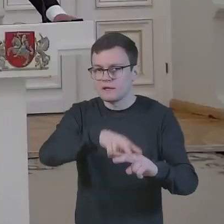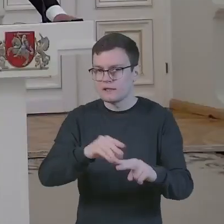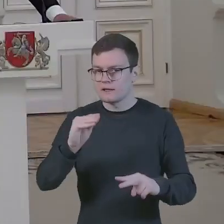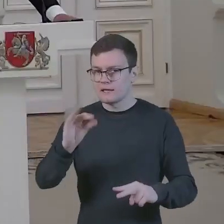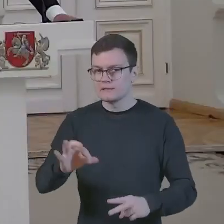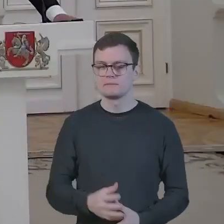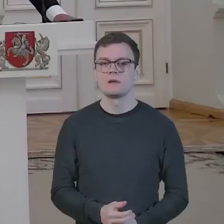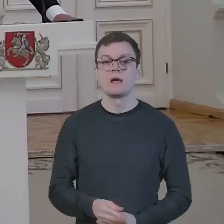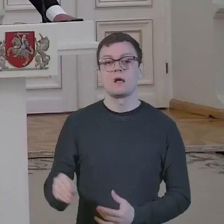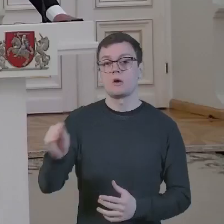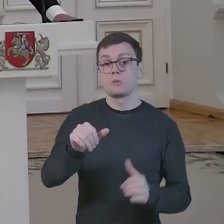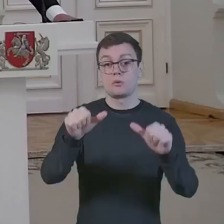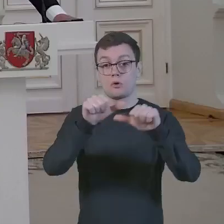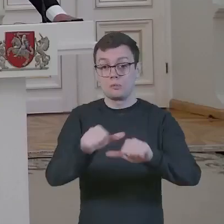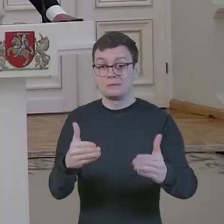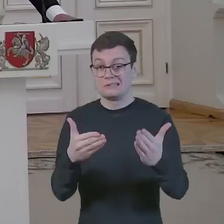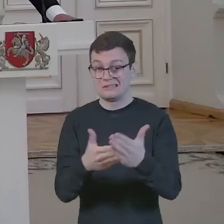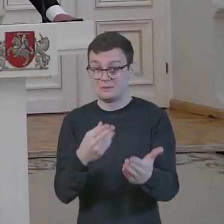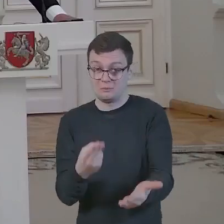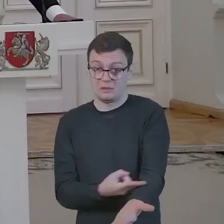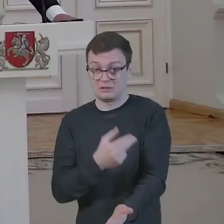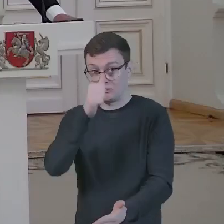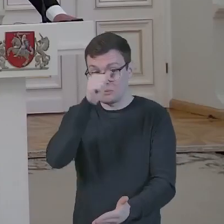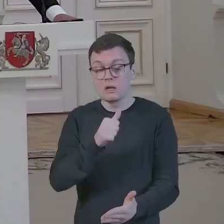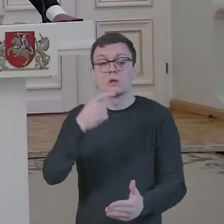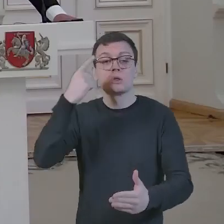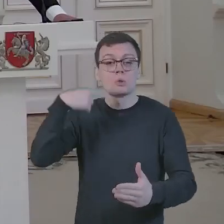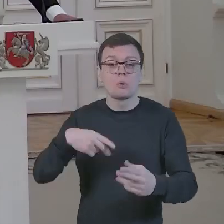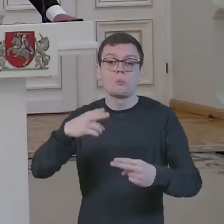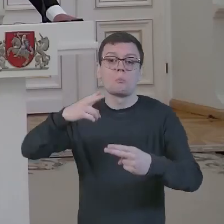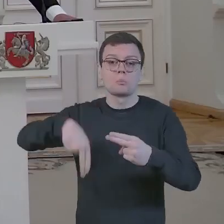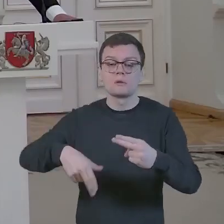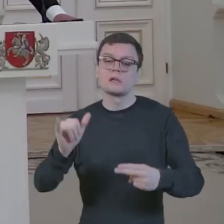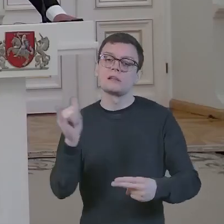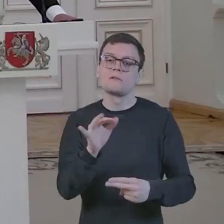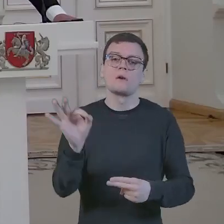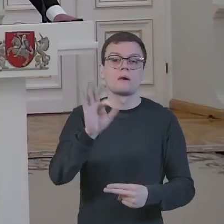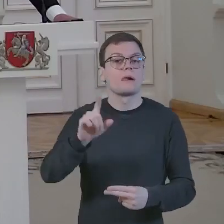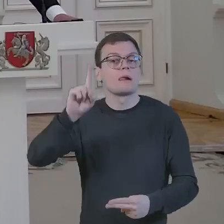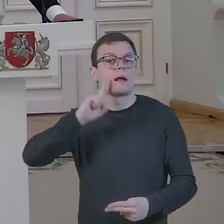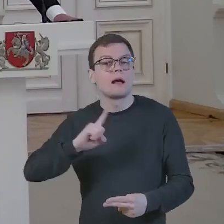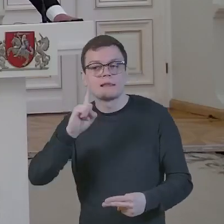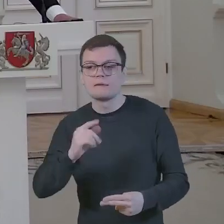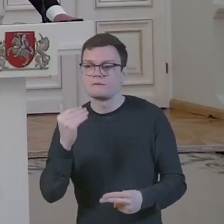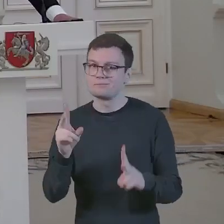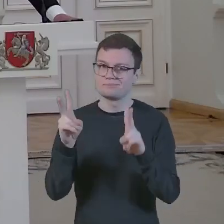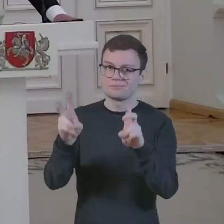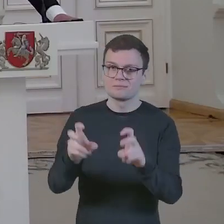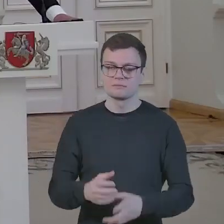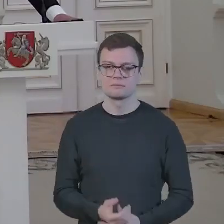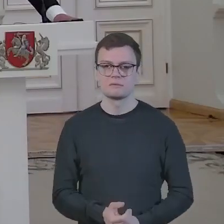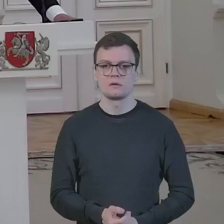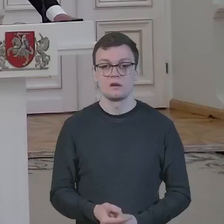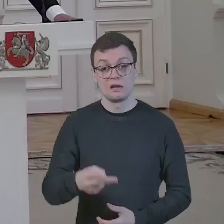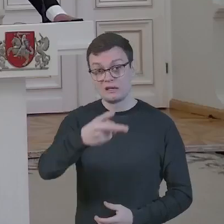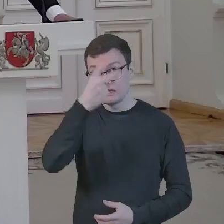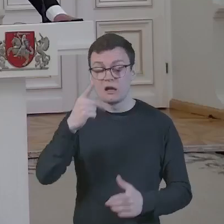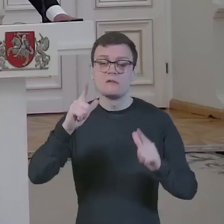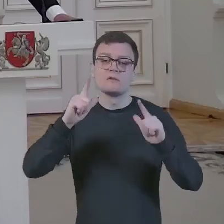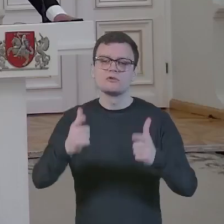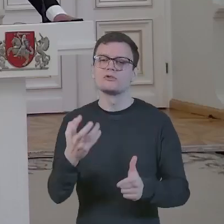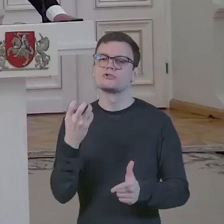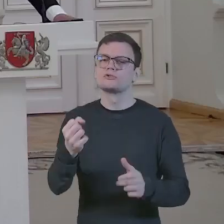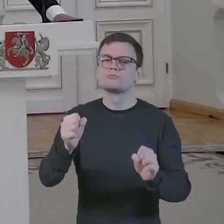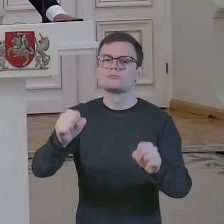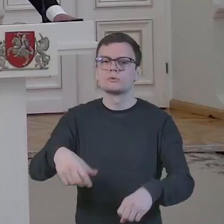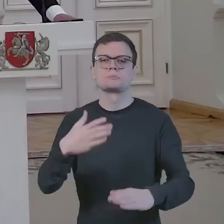have a seat reserved in the European Union and that the assessment procedure should be completed.